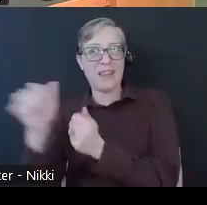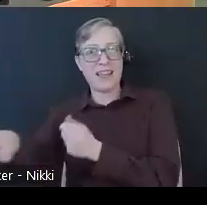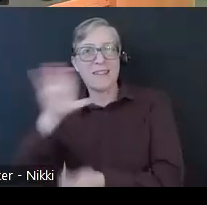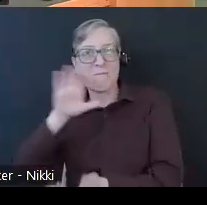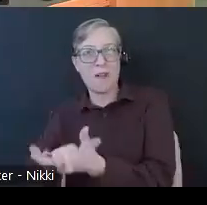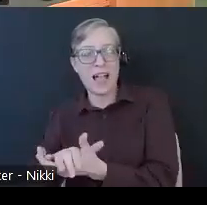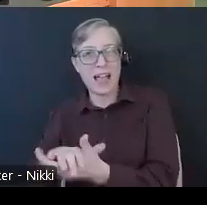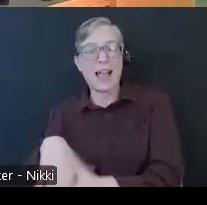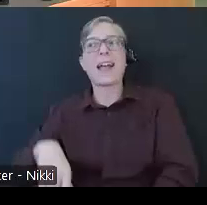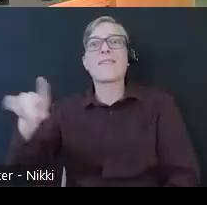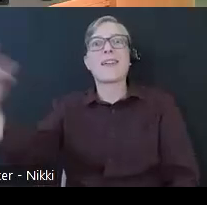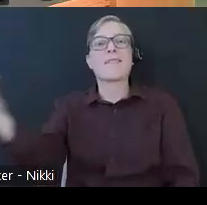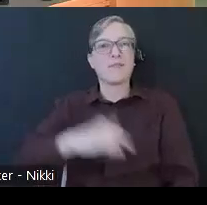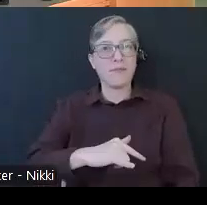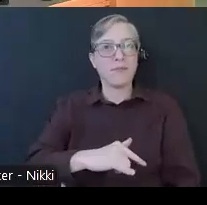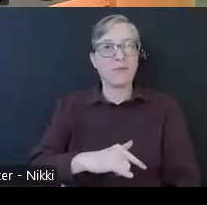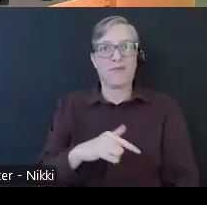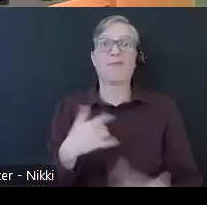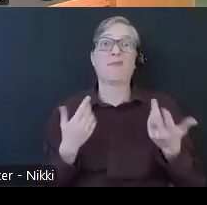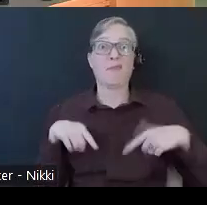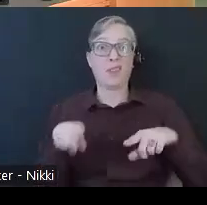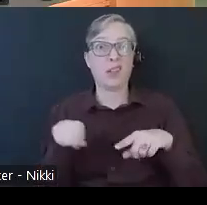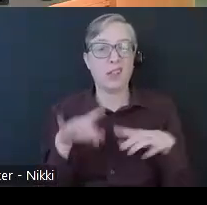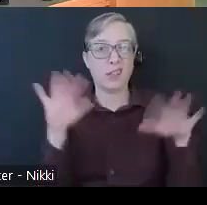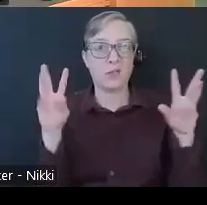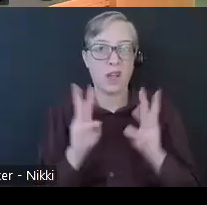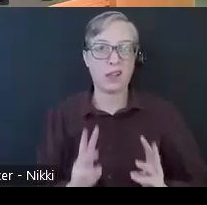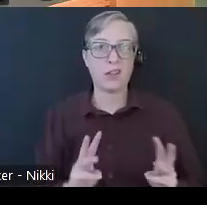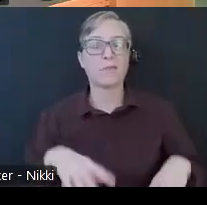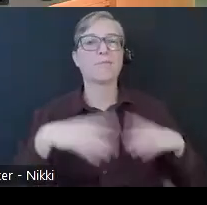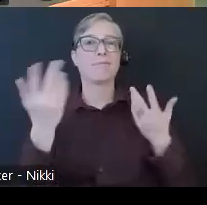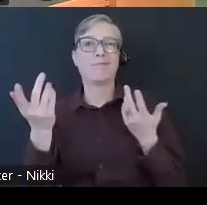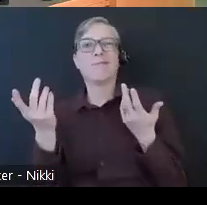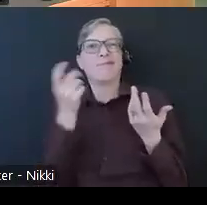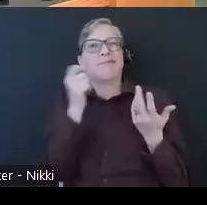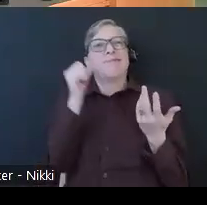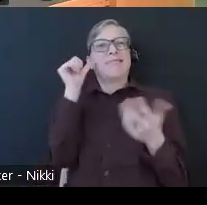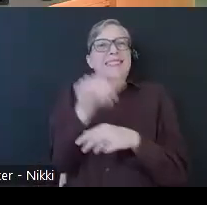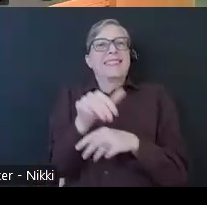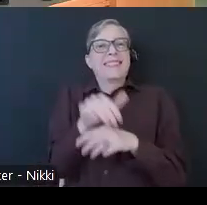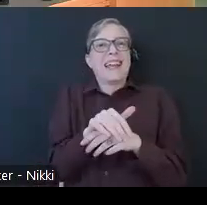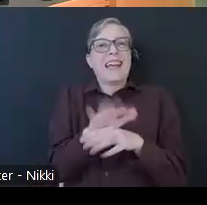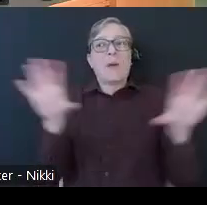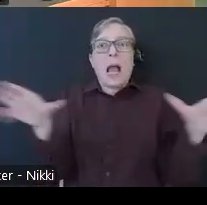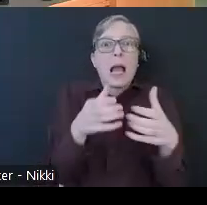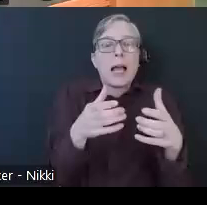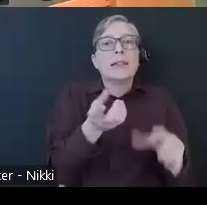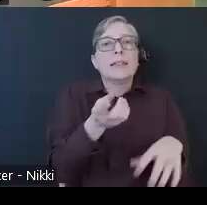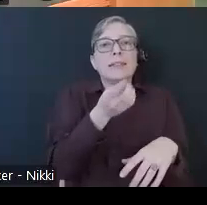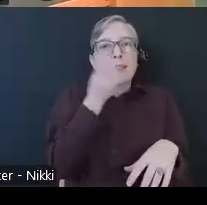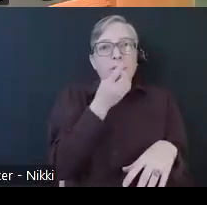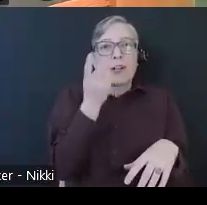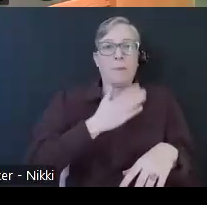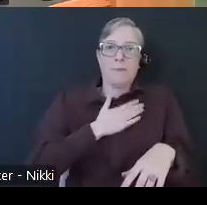imagine how happy I am to host him. Yesterday we had dinner with a lot of faculty members in my house.